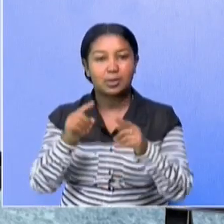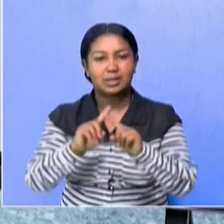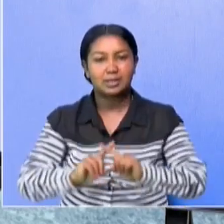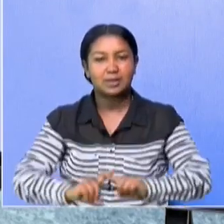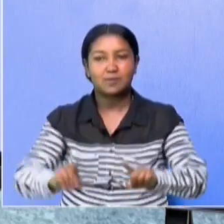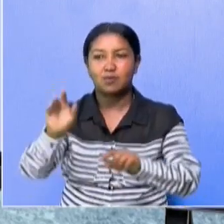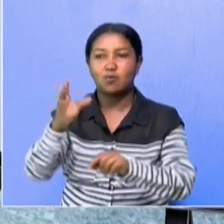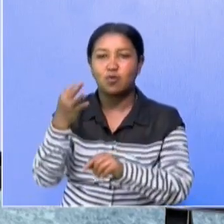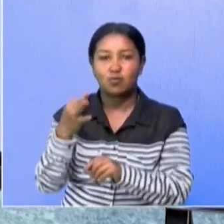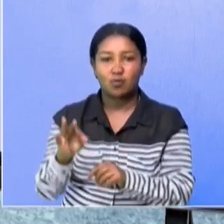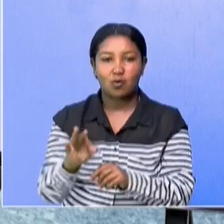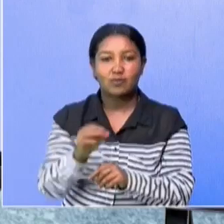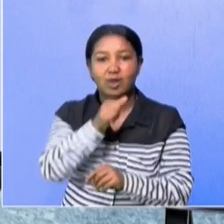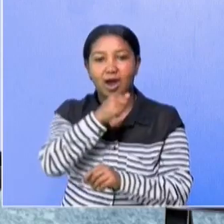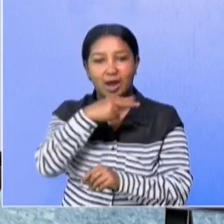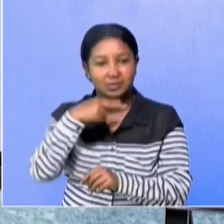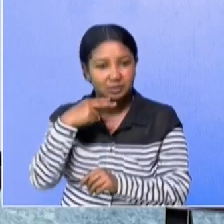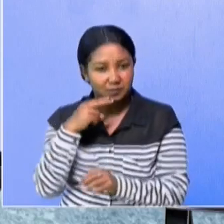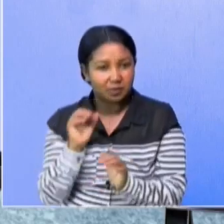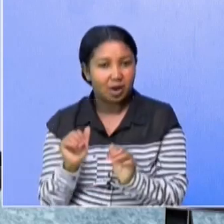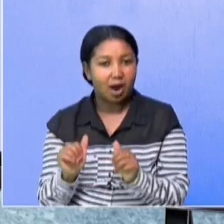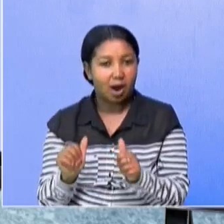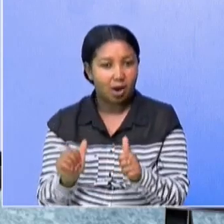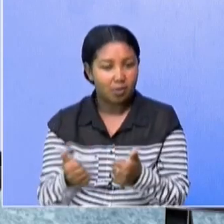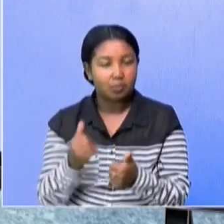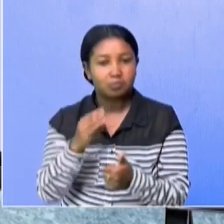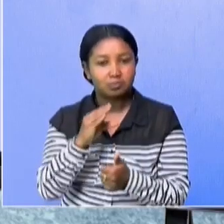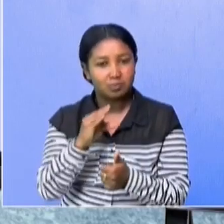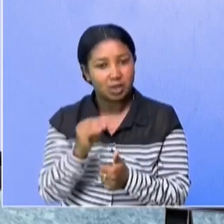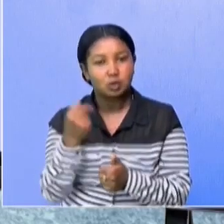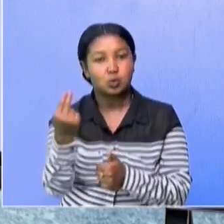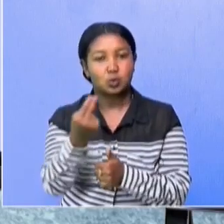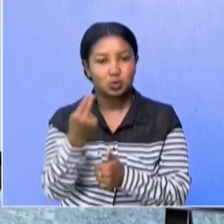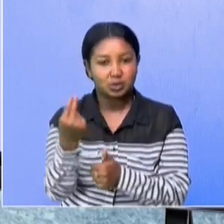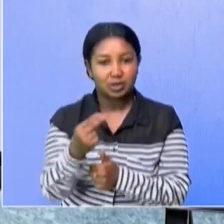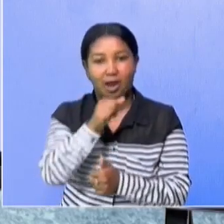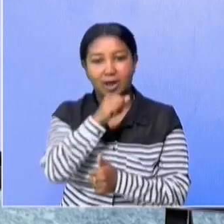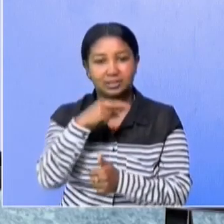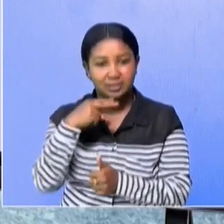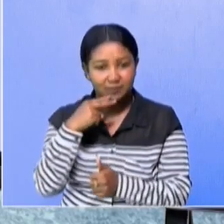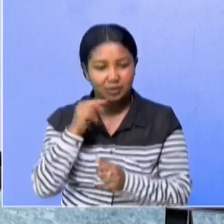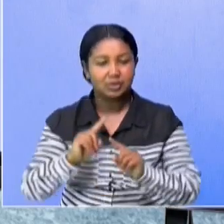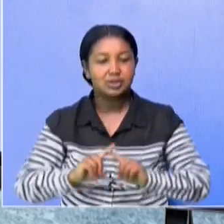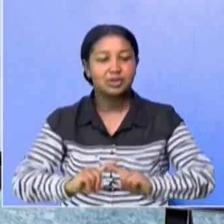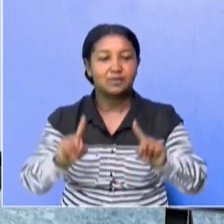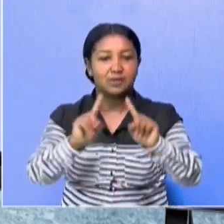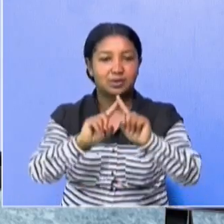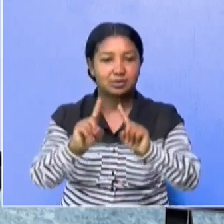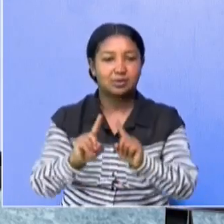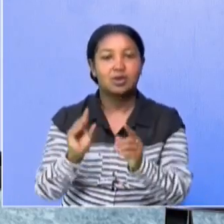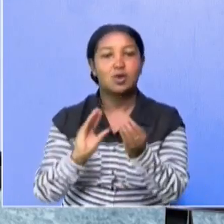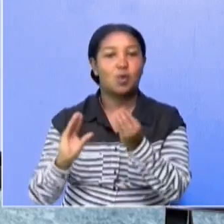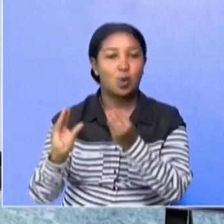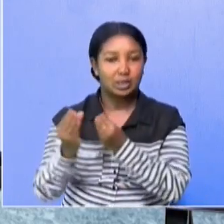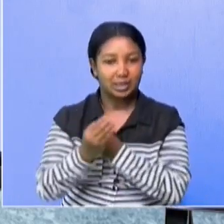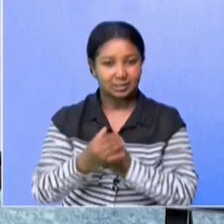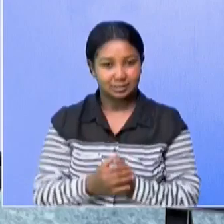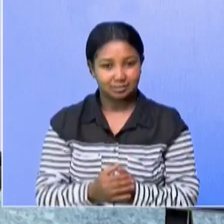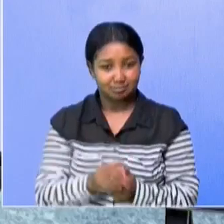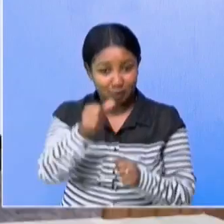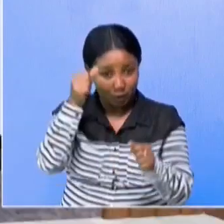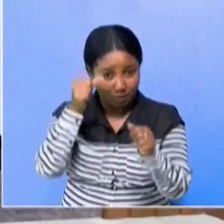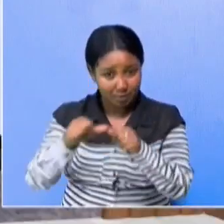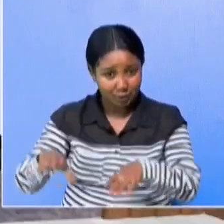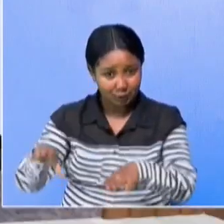different forms of adjectives, the way how we were talking and using adjectives in different contexts. You